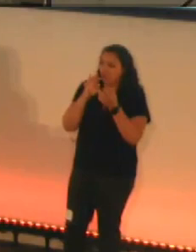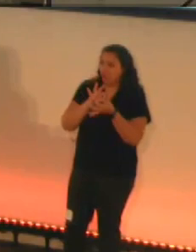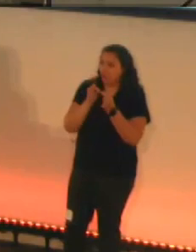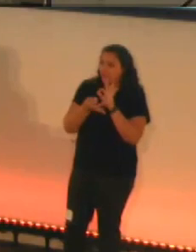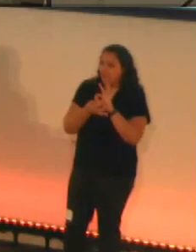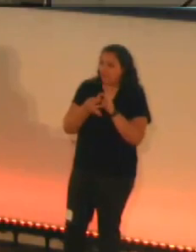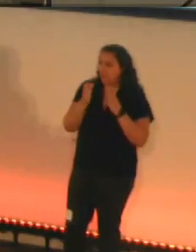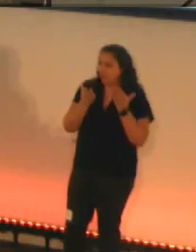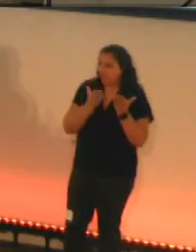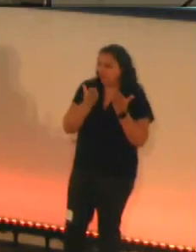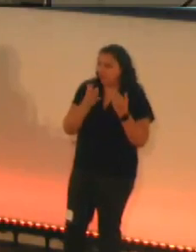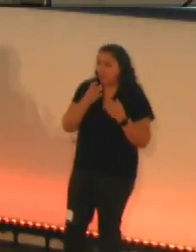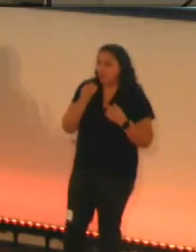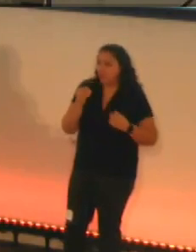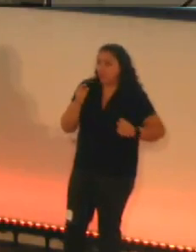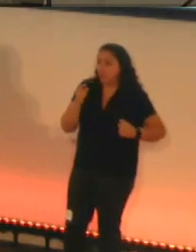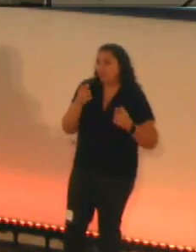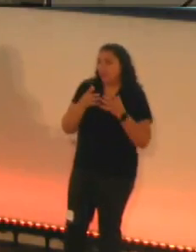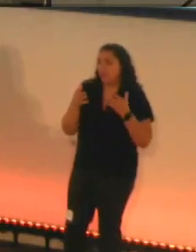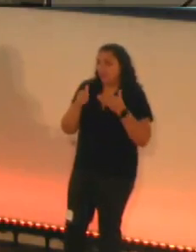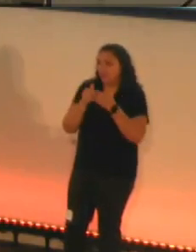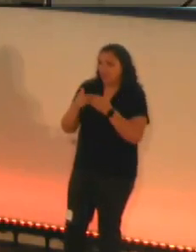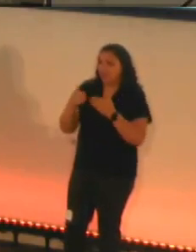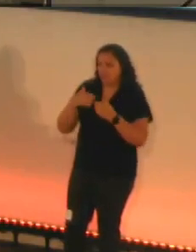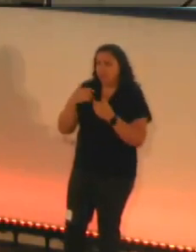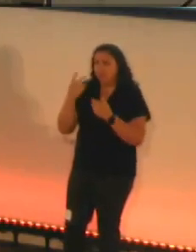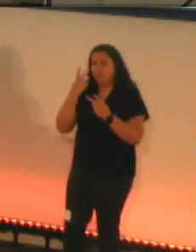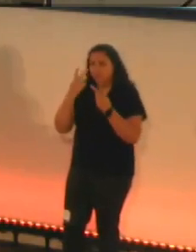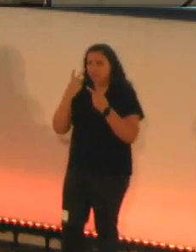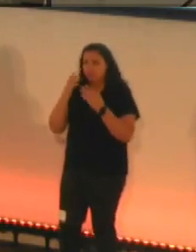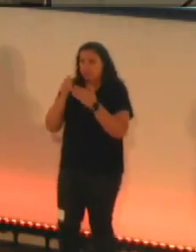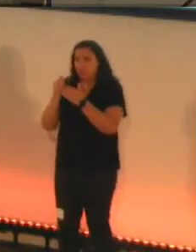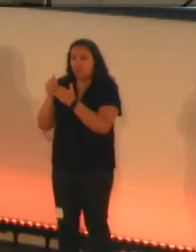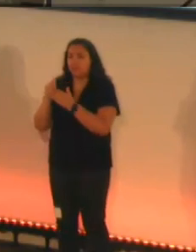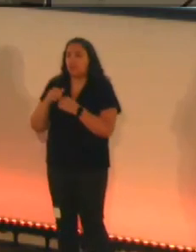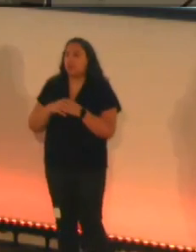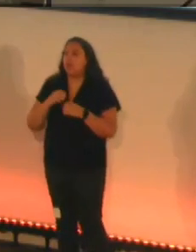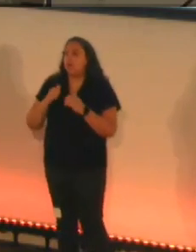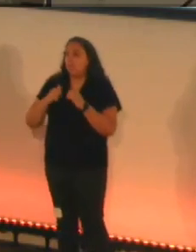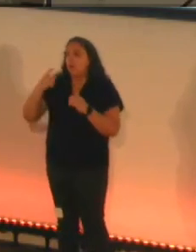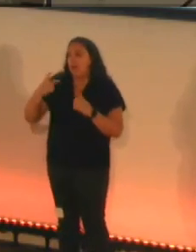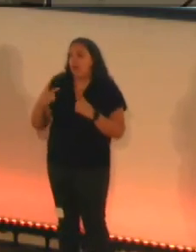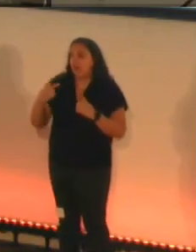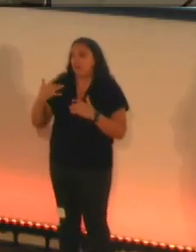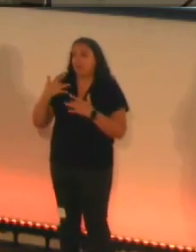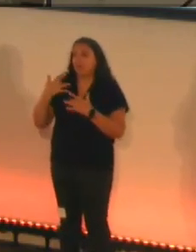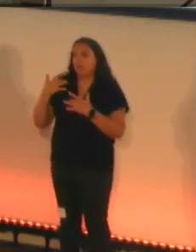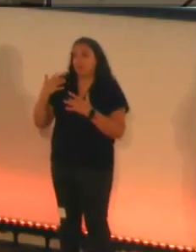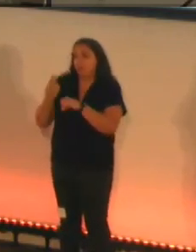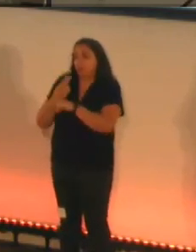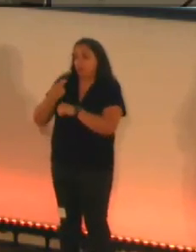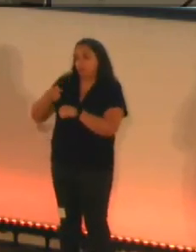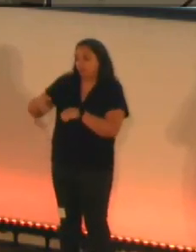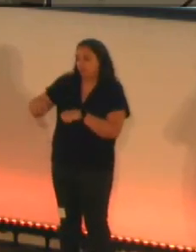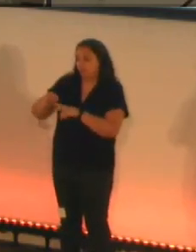And as for guides, a lot of the participants had experience with sighted guides, but only about half of our participants had experience with guide dogs.